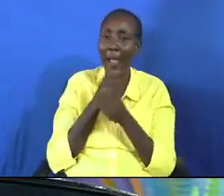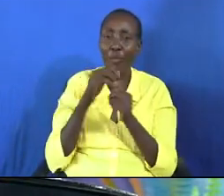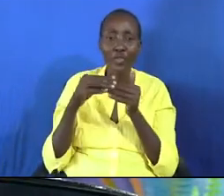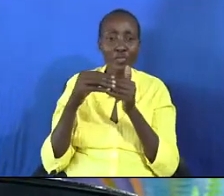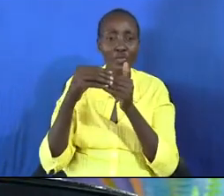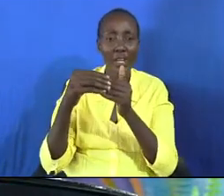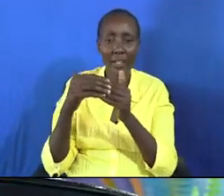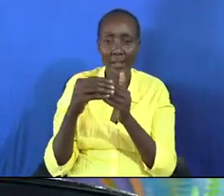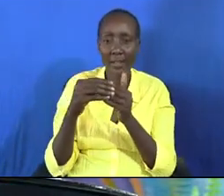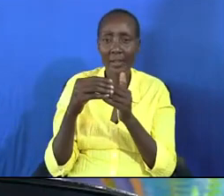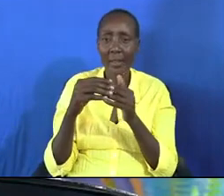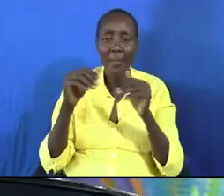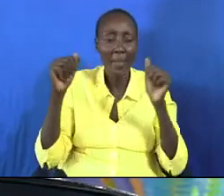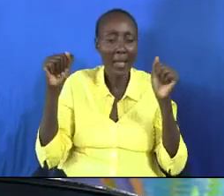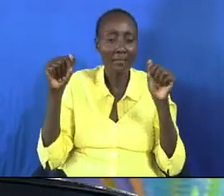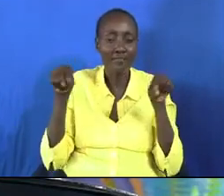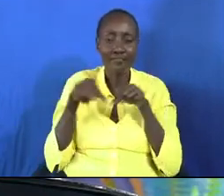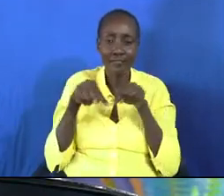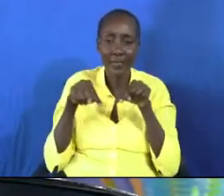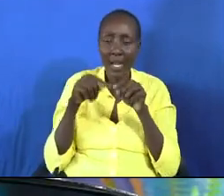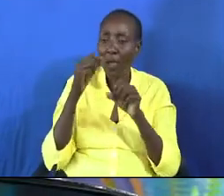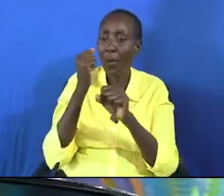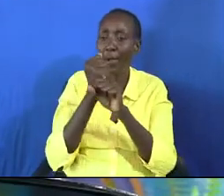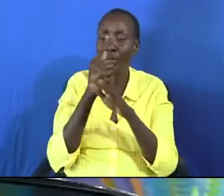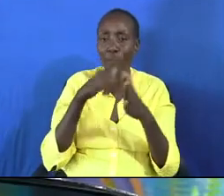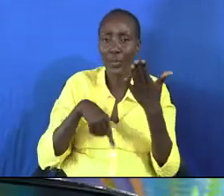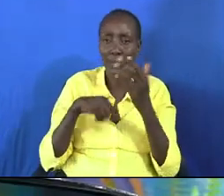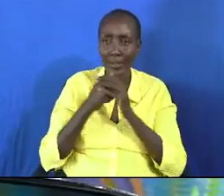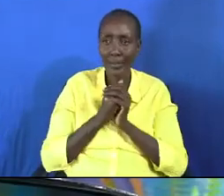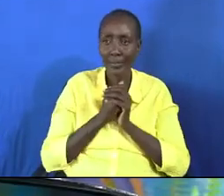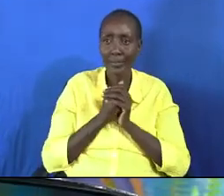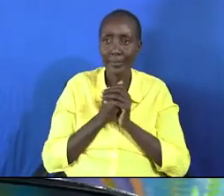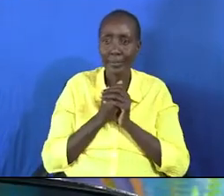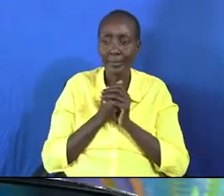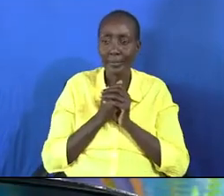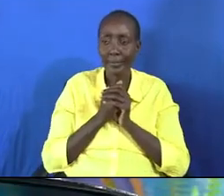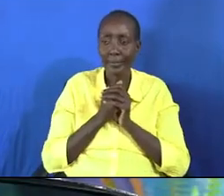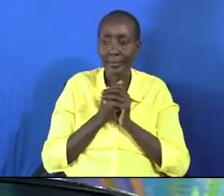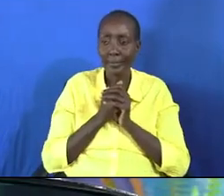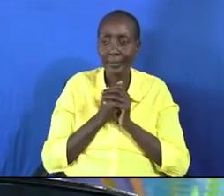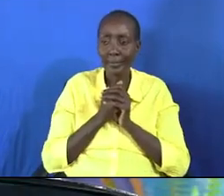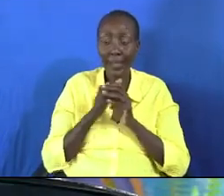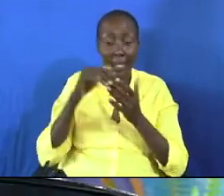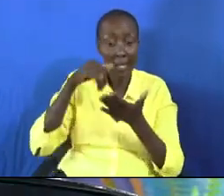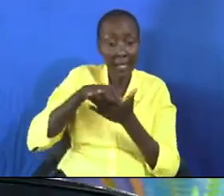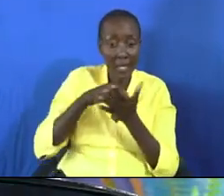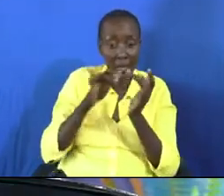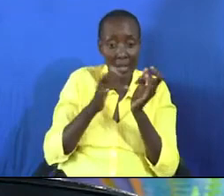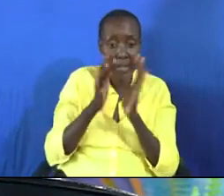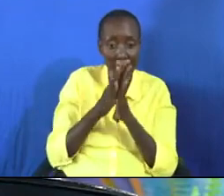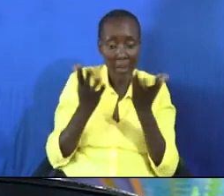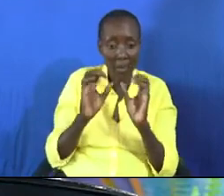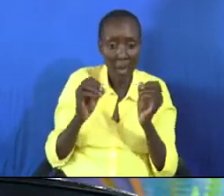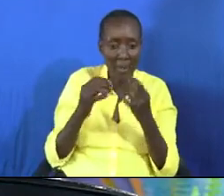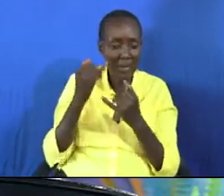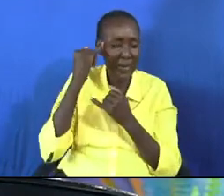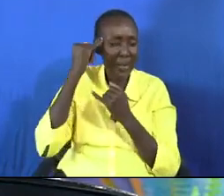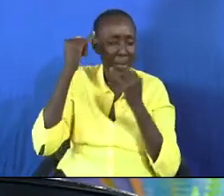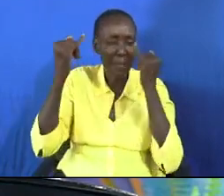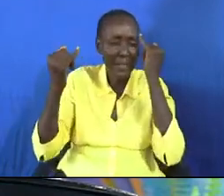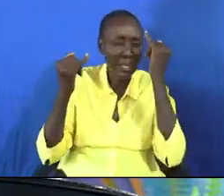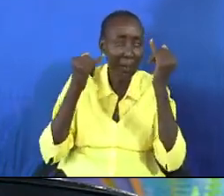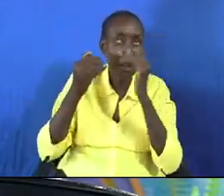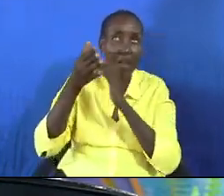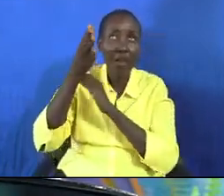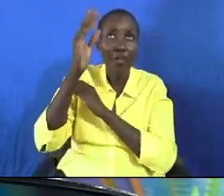so scared. What do I do? Why am I?" That is not in the Bible, but I'm just imagining for